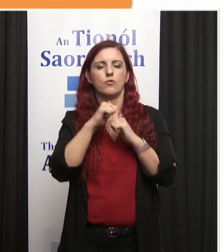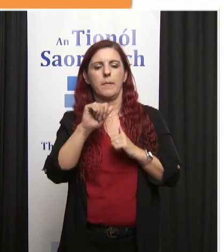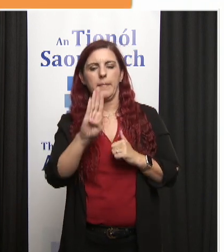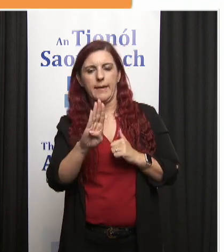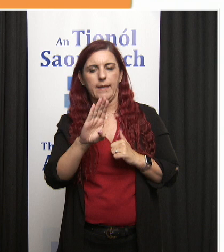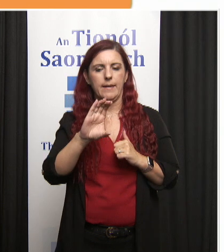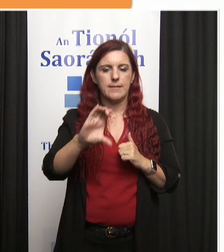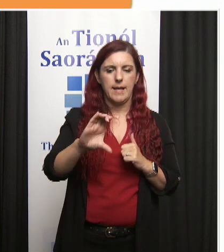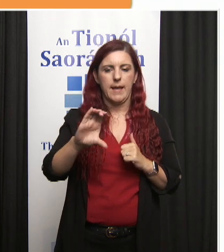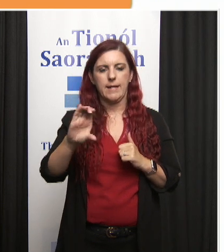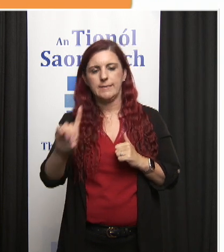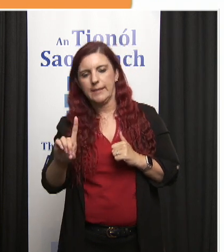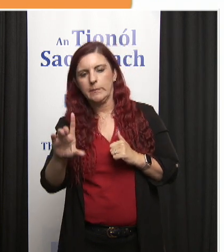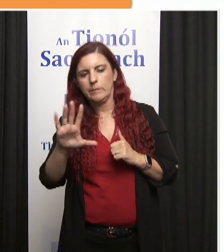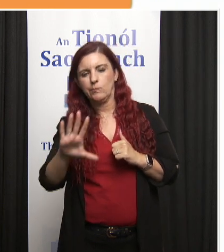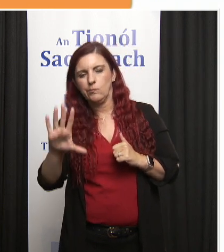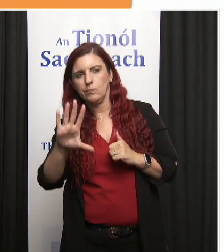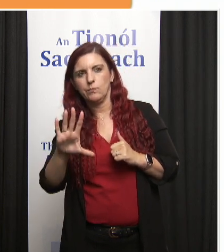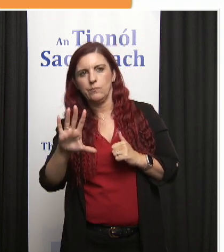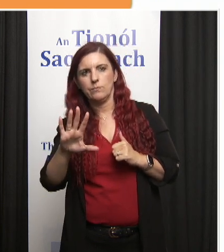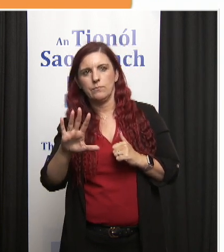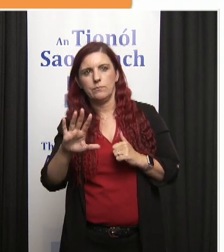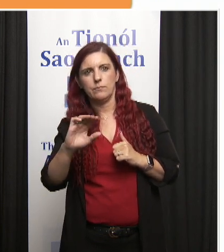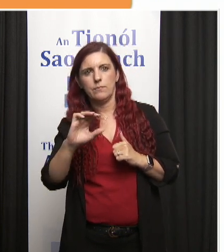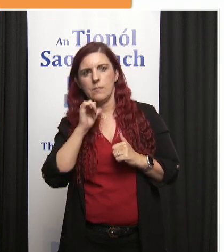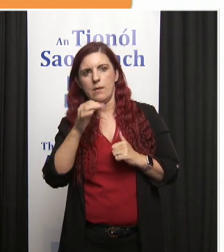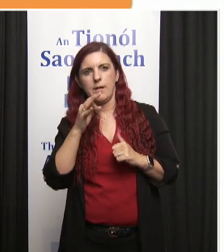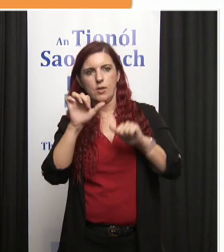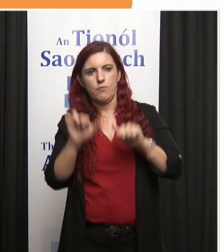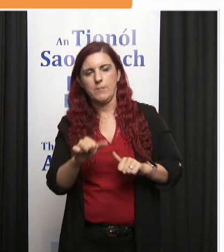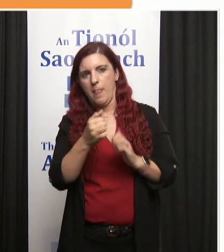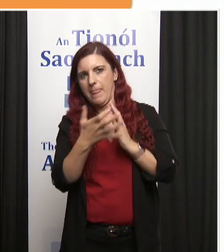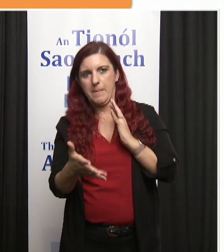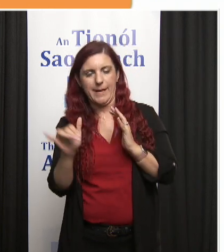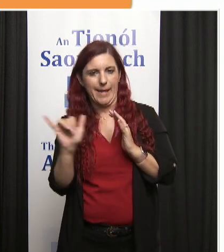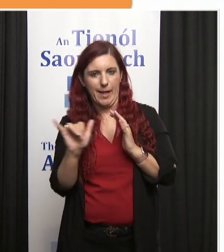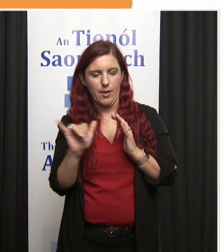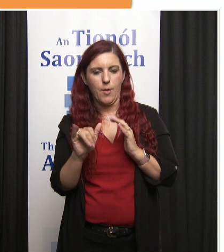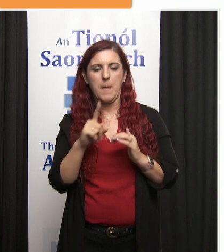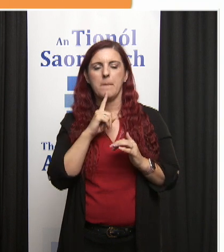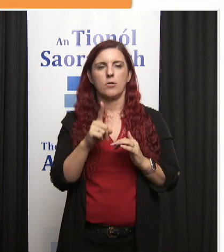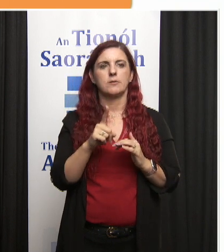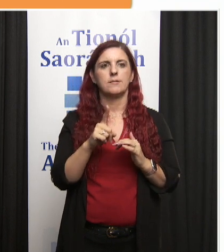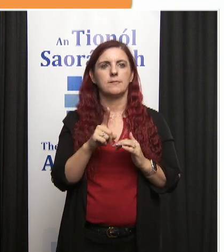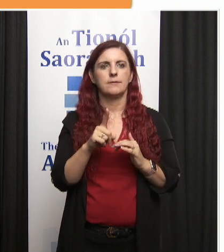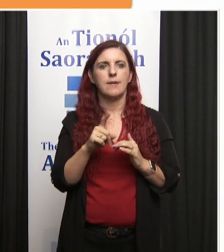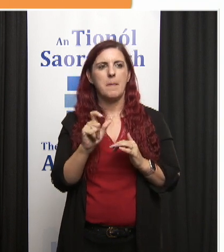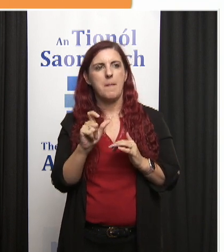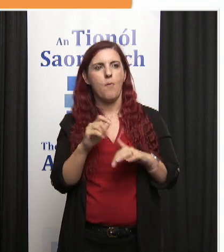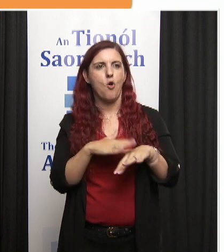and D, we didn't get to agreement on them. However, C was favored a little bit